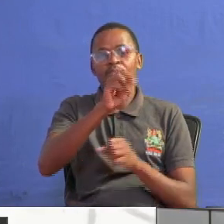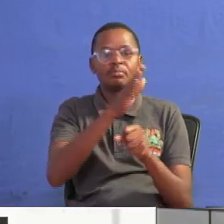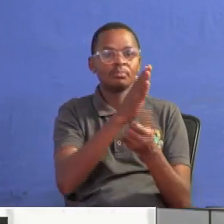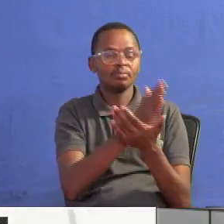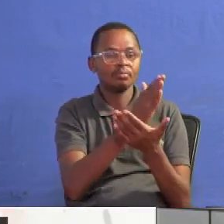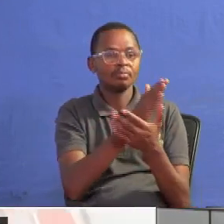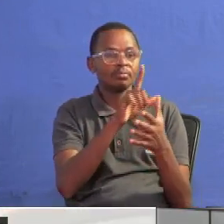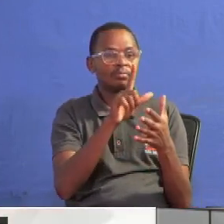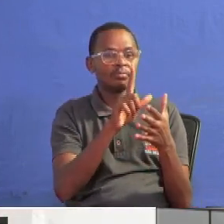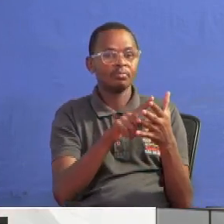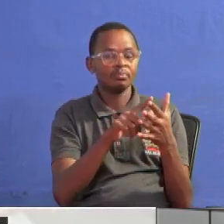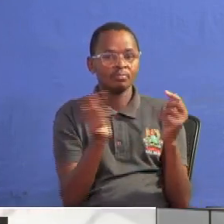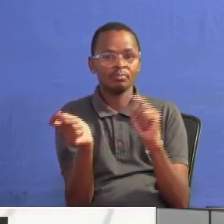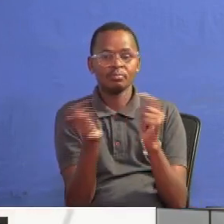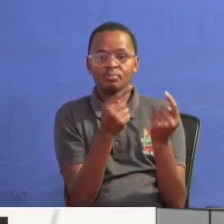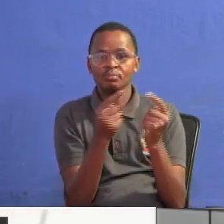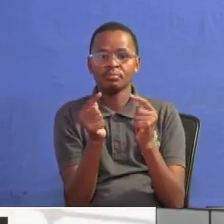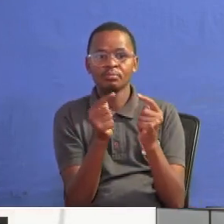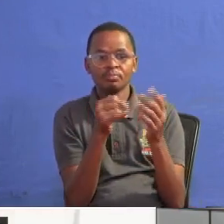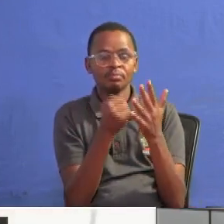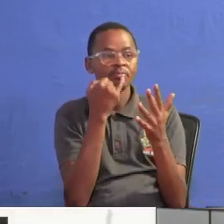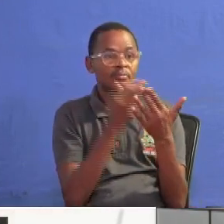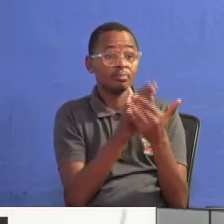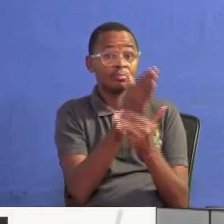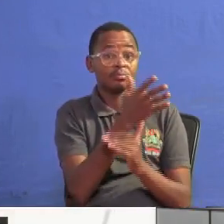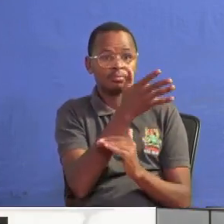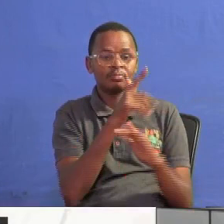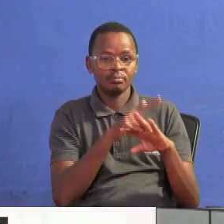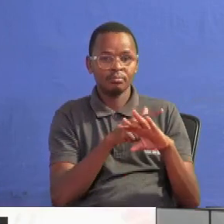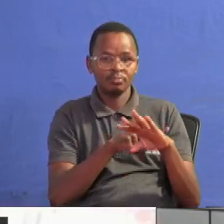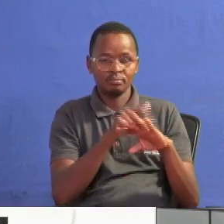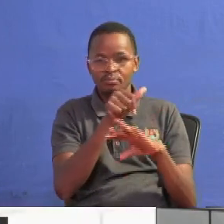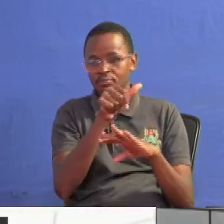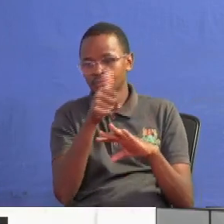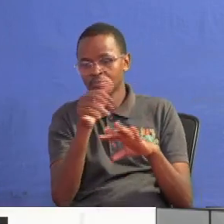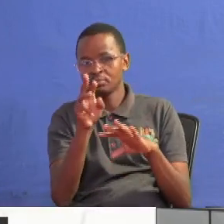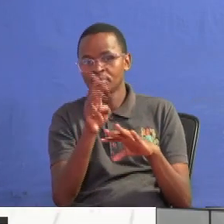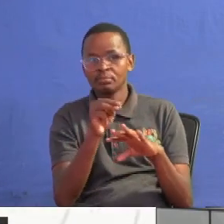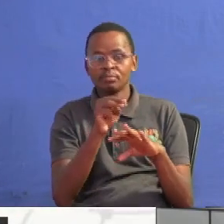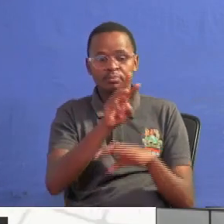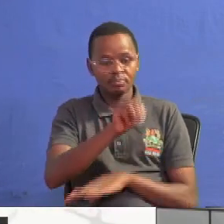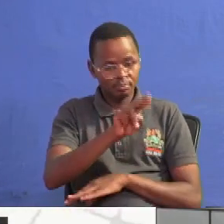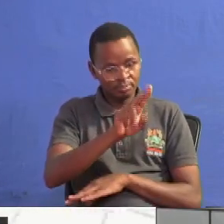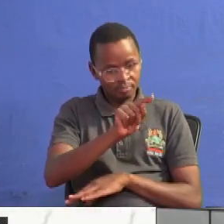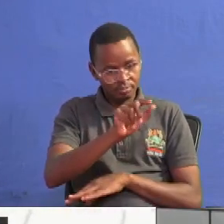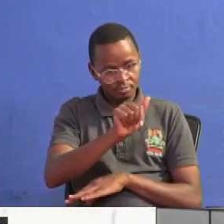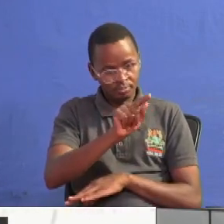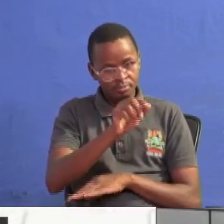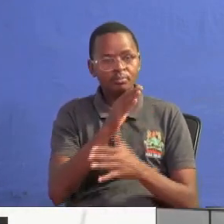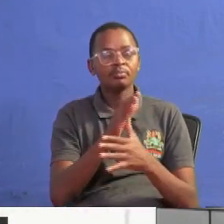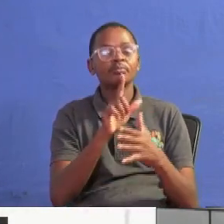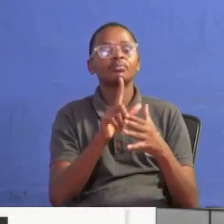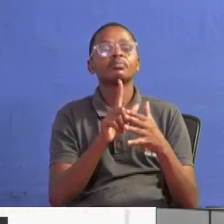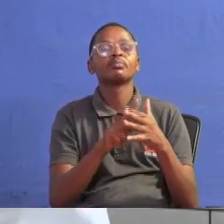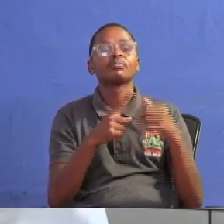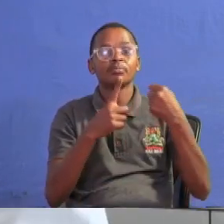really, competing. It is through this that sometimes some of them go mutation. And if they go mutation,